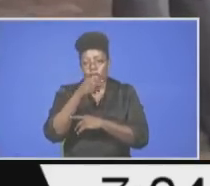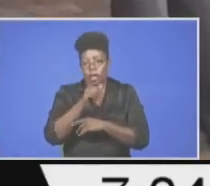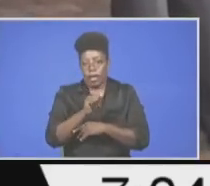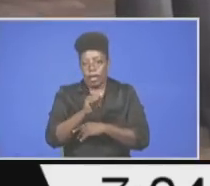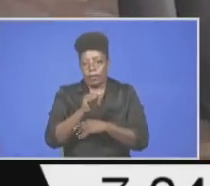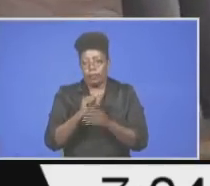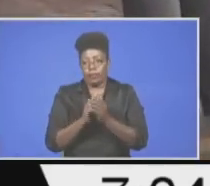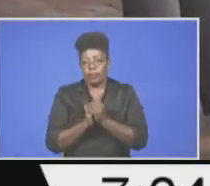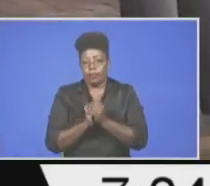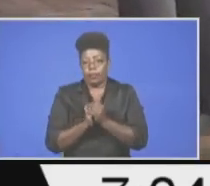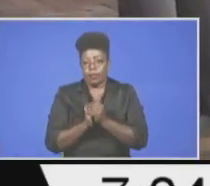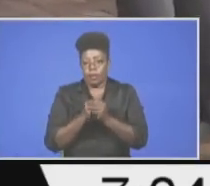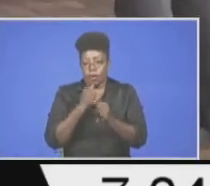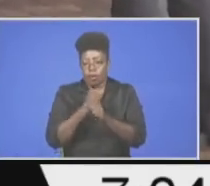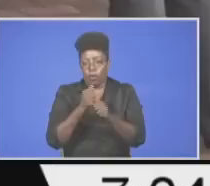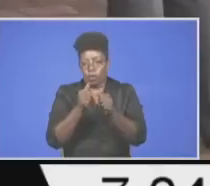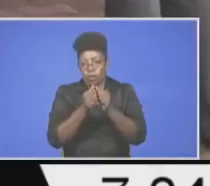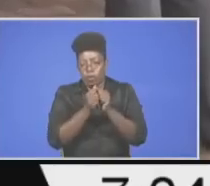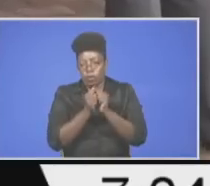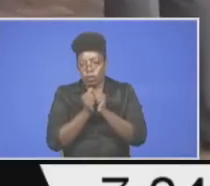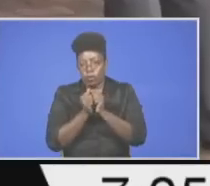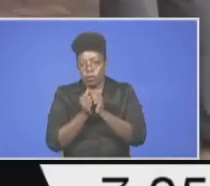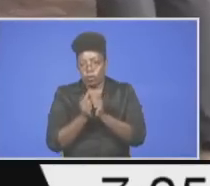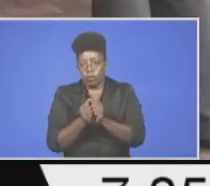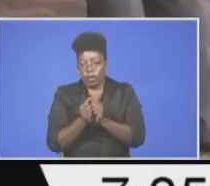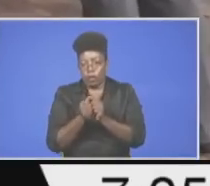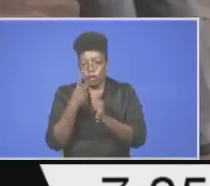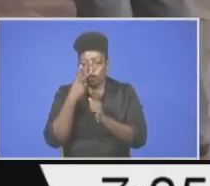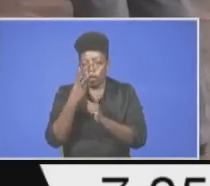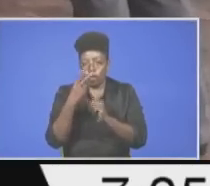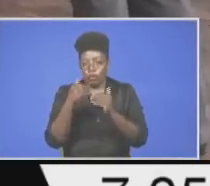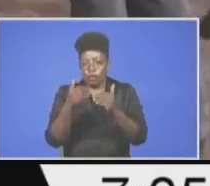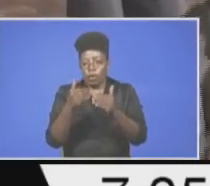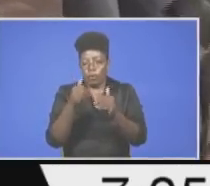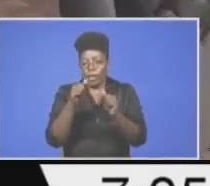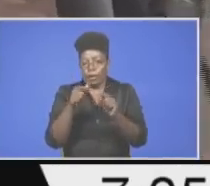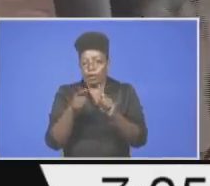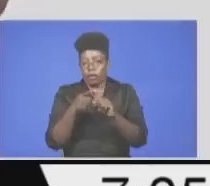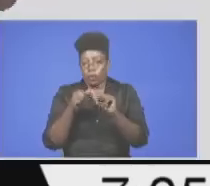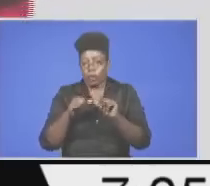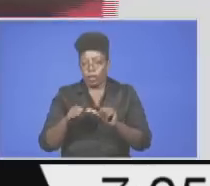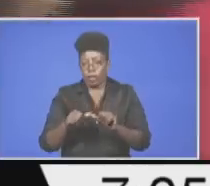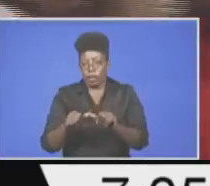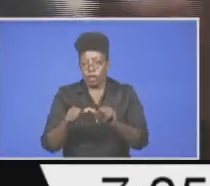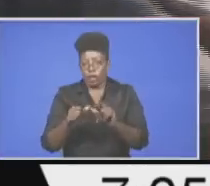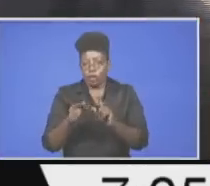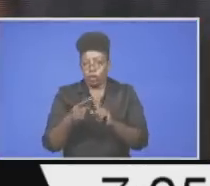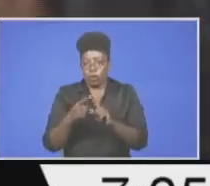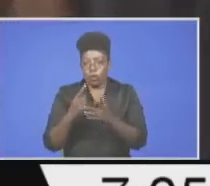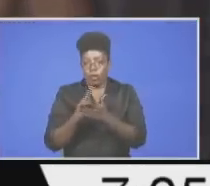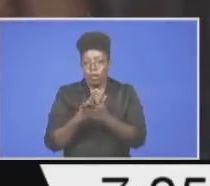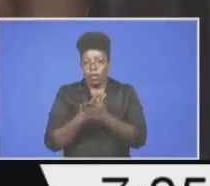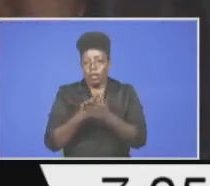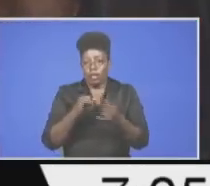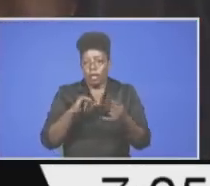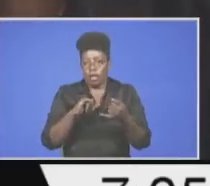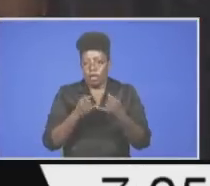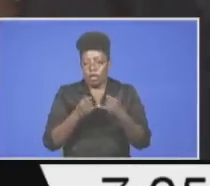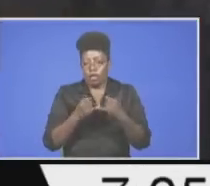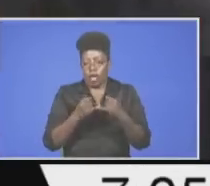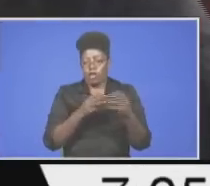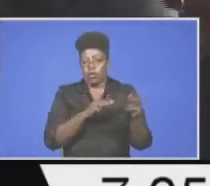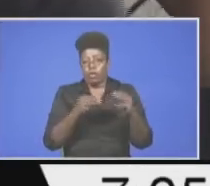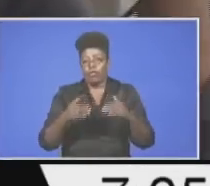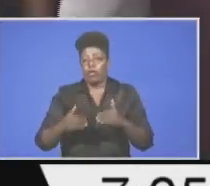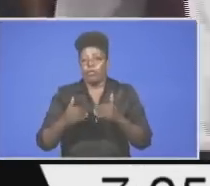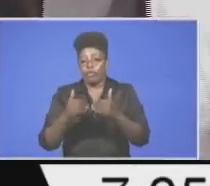Collaborative, engaging, and so we look forward to being able to continue to address their issues as we go forward.